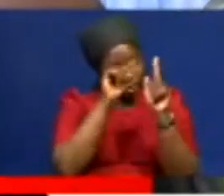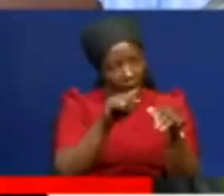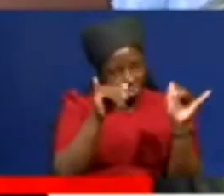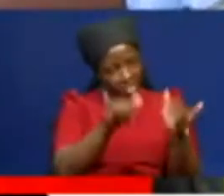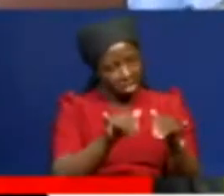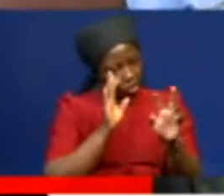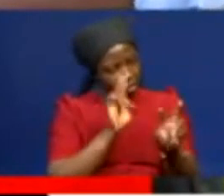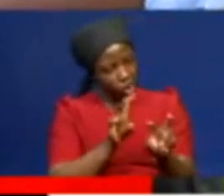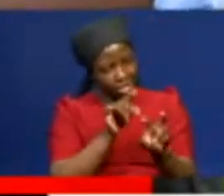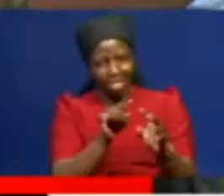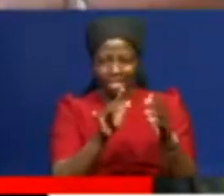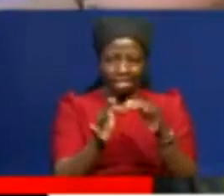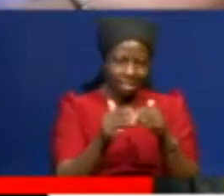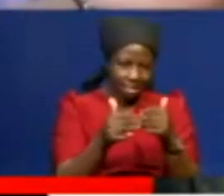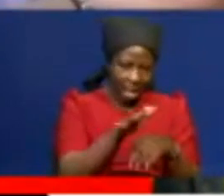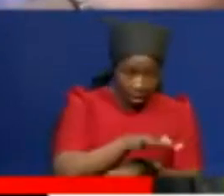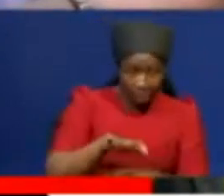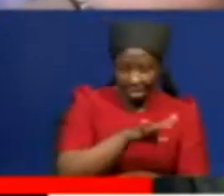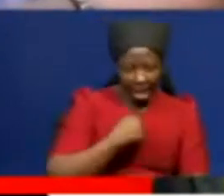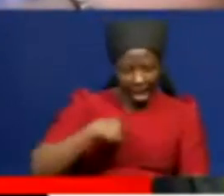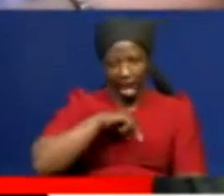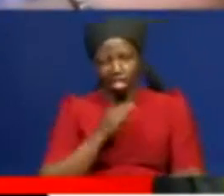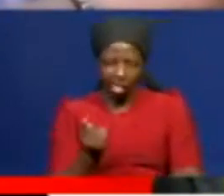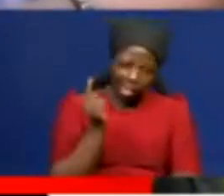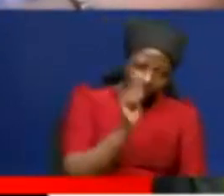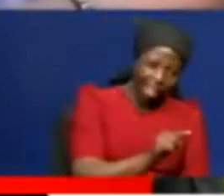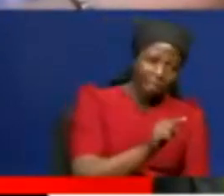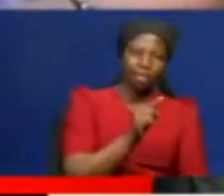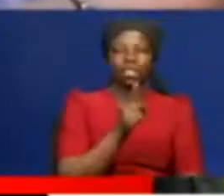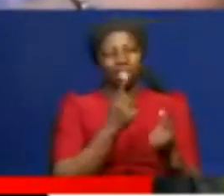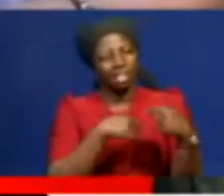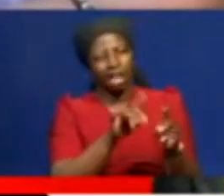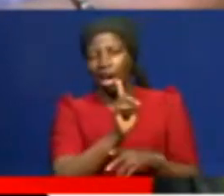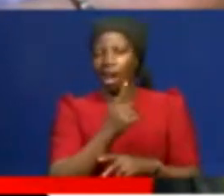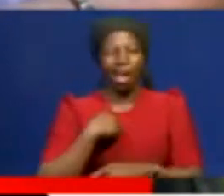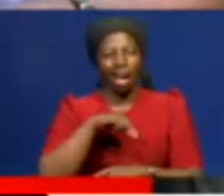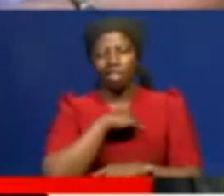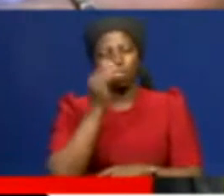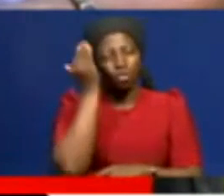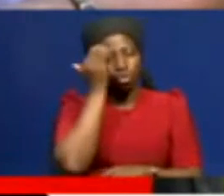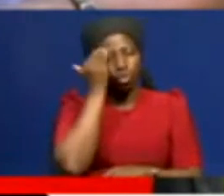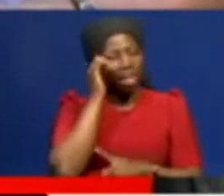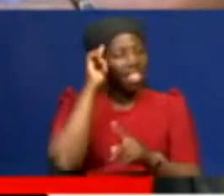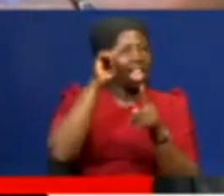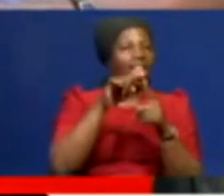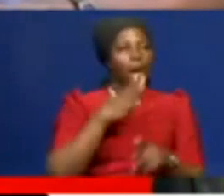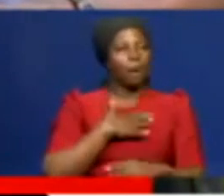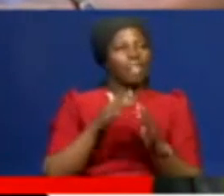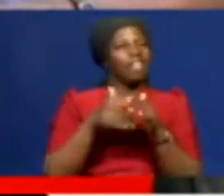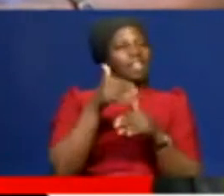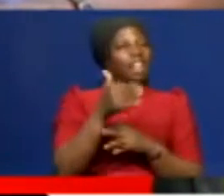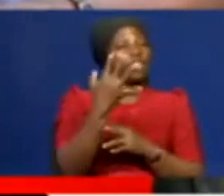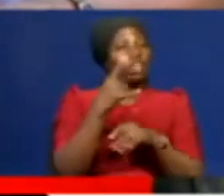this space. All right. We are not coming in fluky ways of trying. We know what we want. Mm. And in the next 4